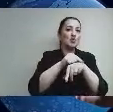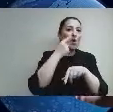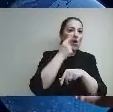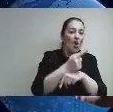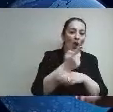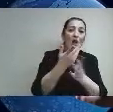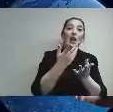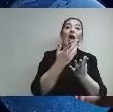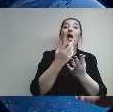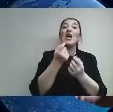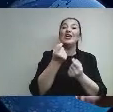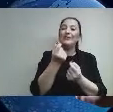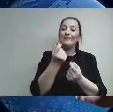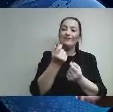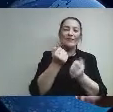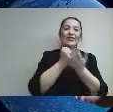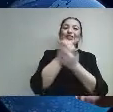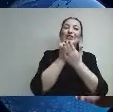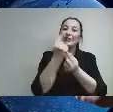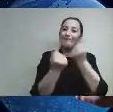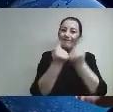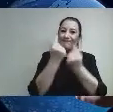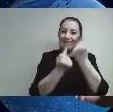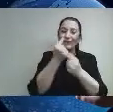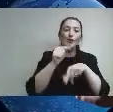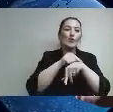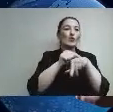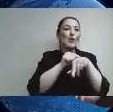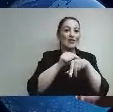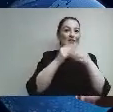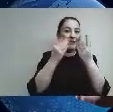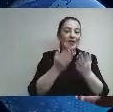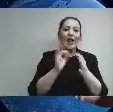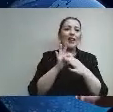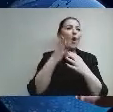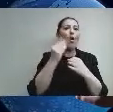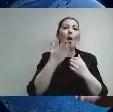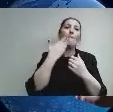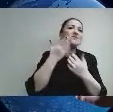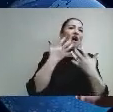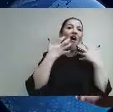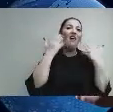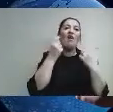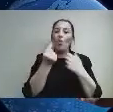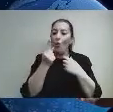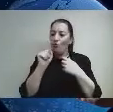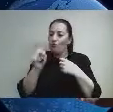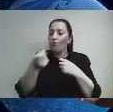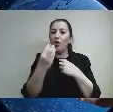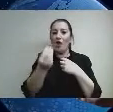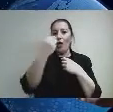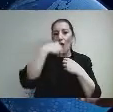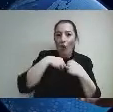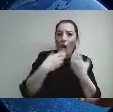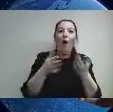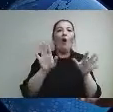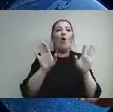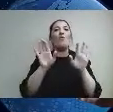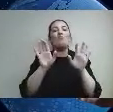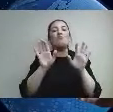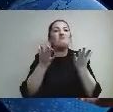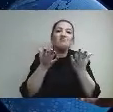their uh, growth. They may be eaten by animals or they are impacted by wind or